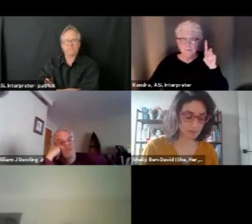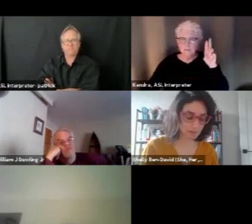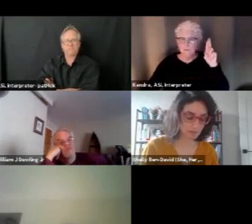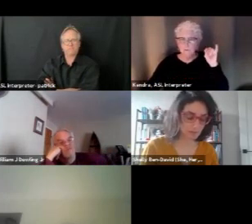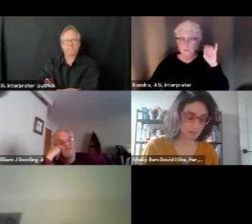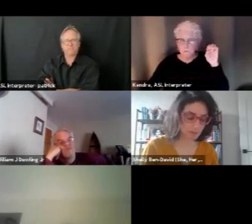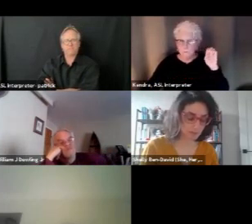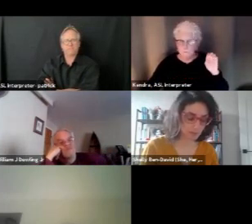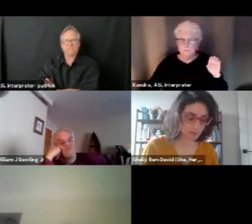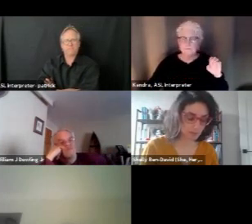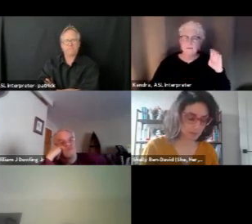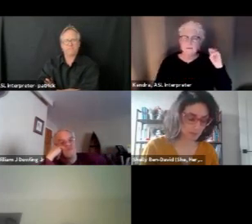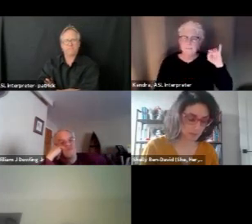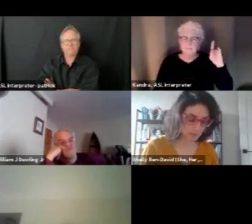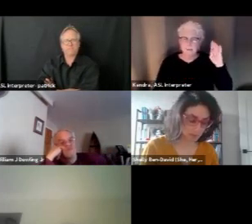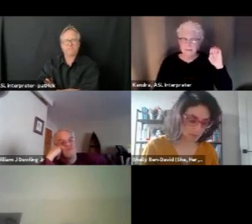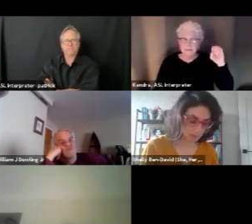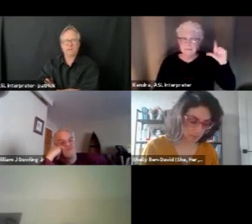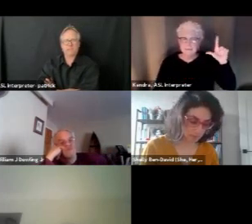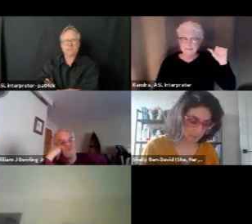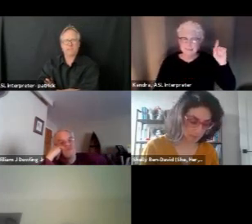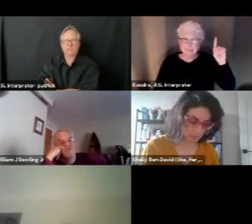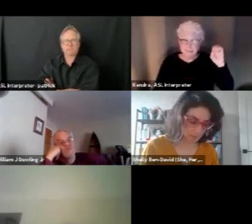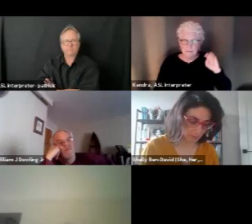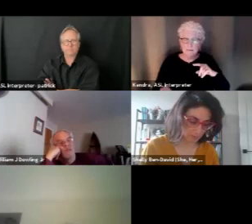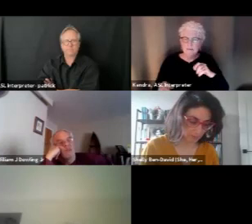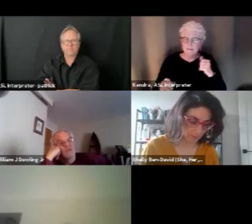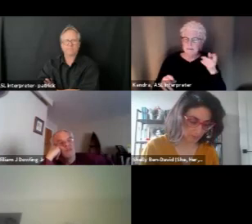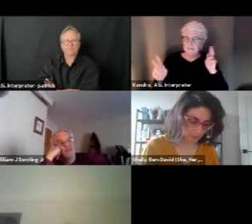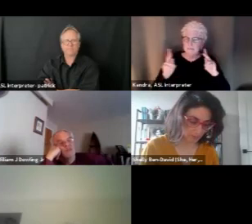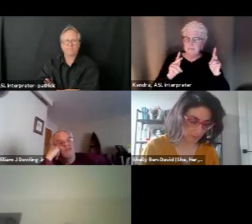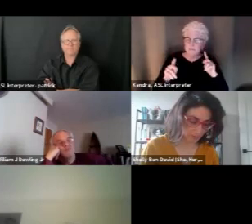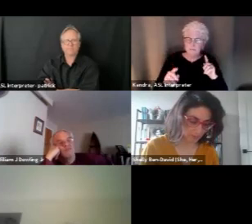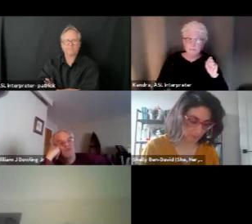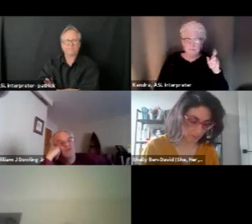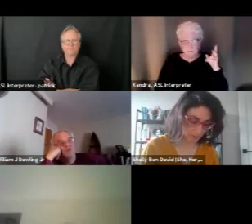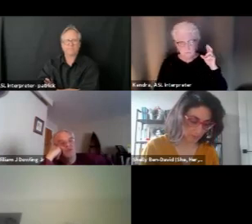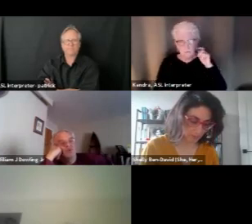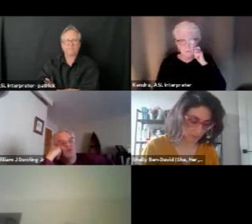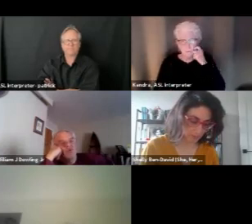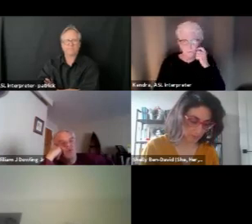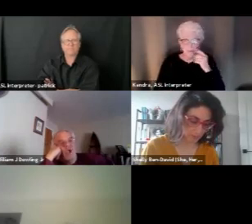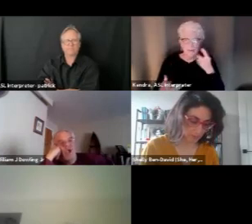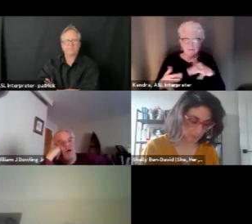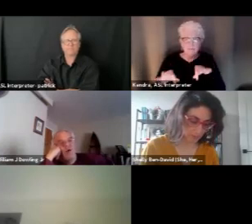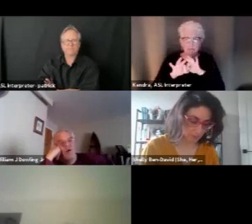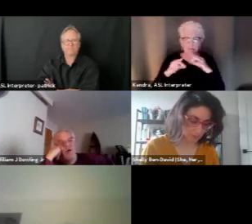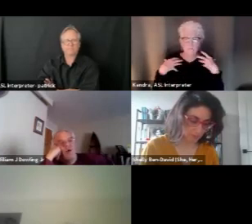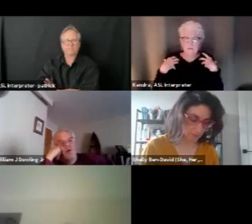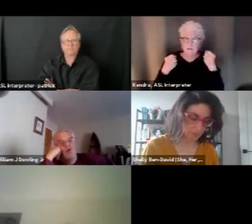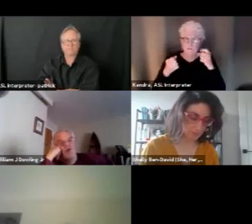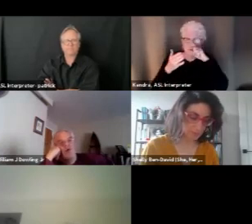Slade, and they're like super cool and important recovery